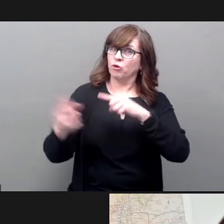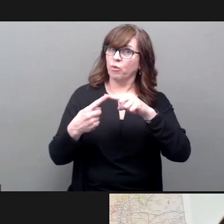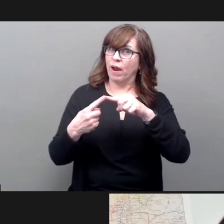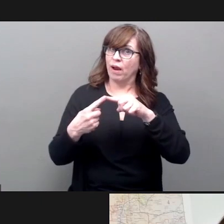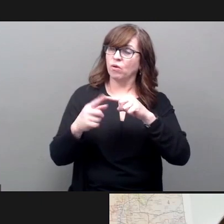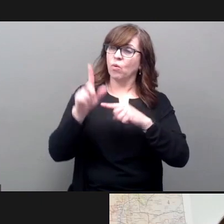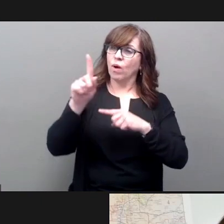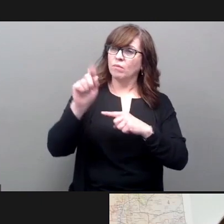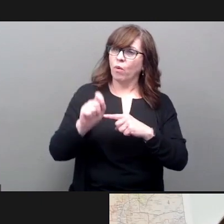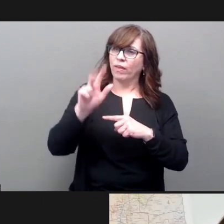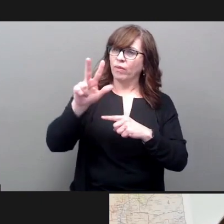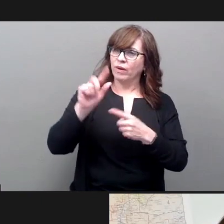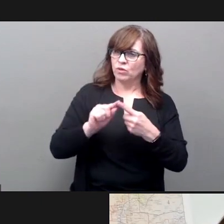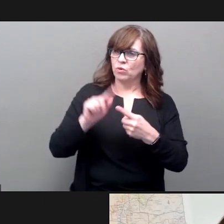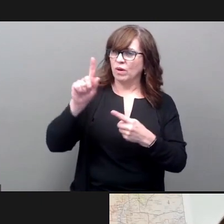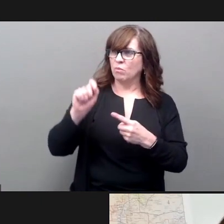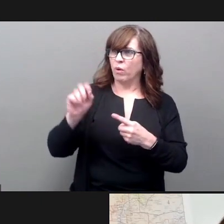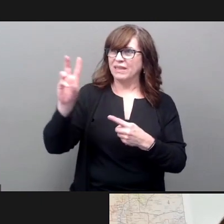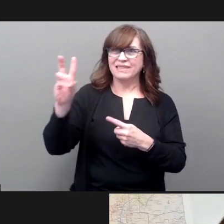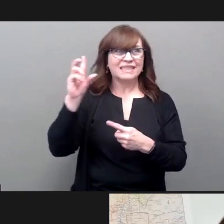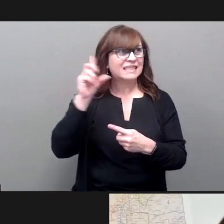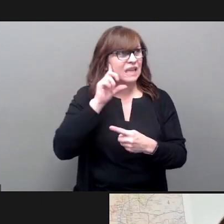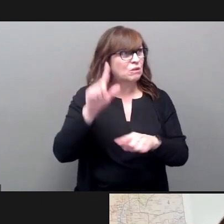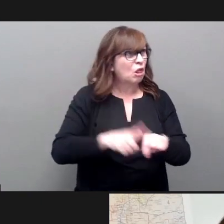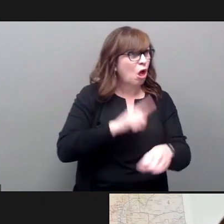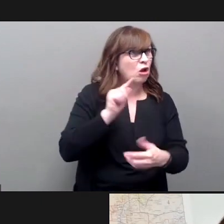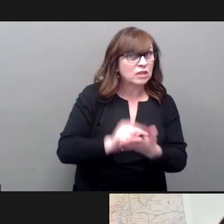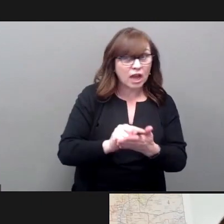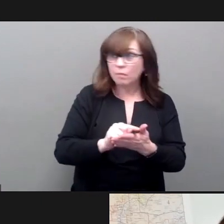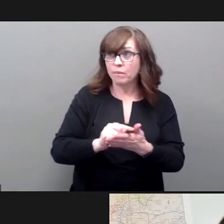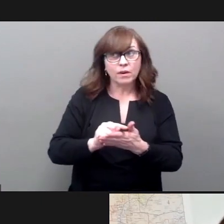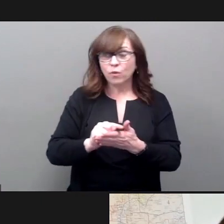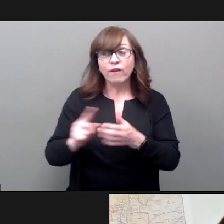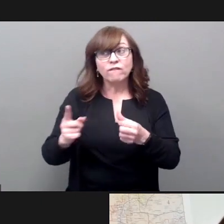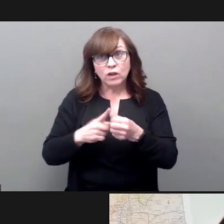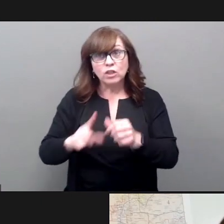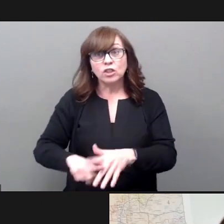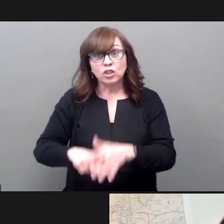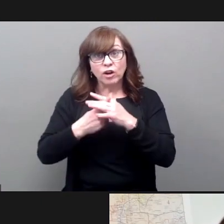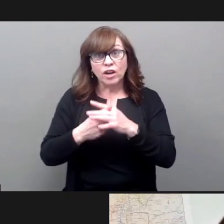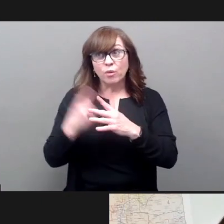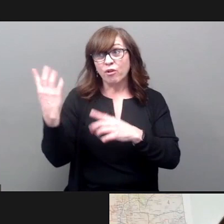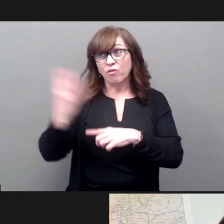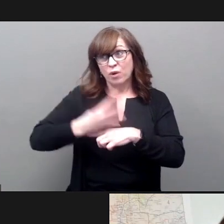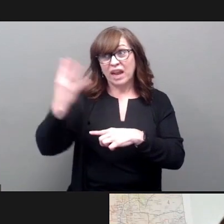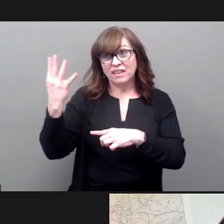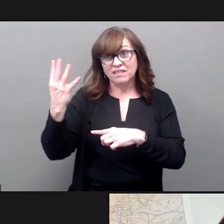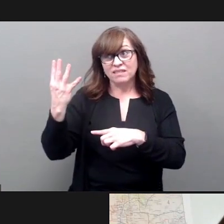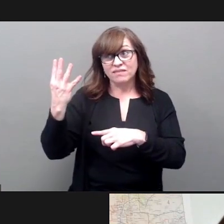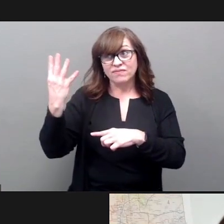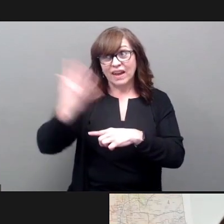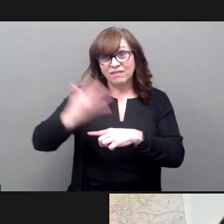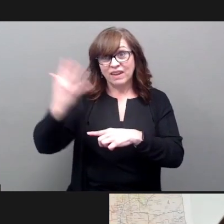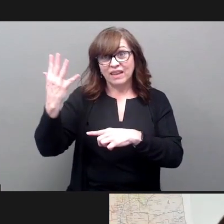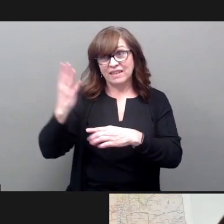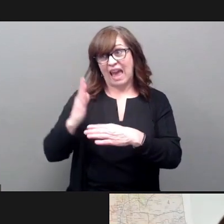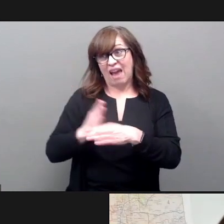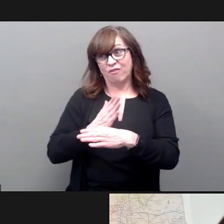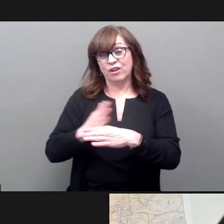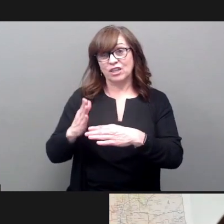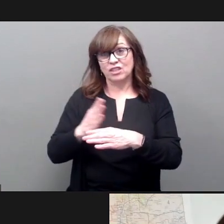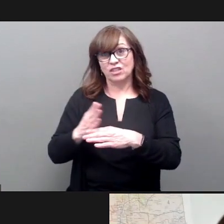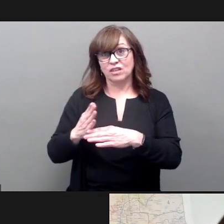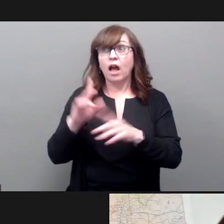to 1.6 might seem like a really long time, when we first started this, we were 4 days, 5 days on average. And the